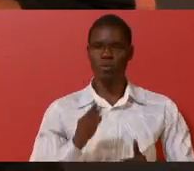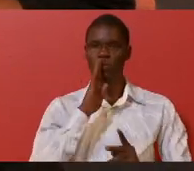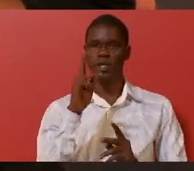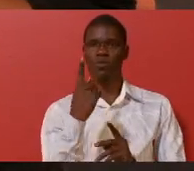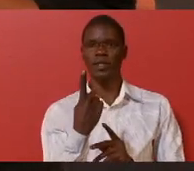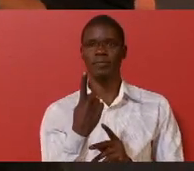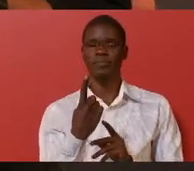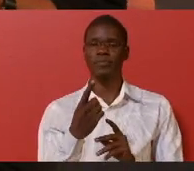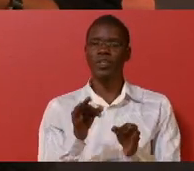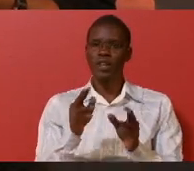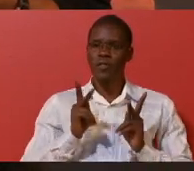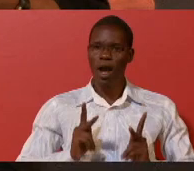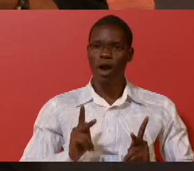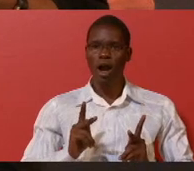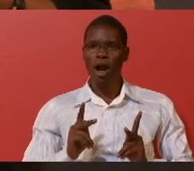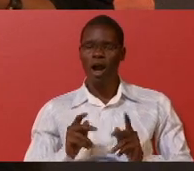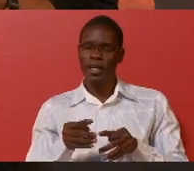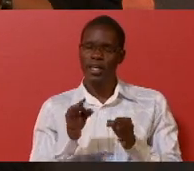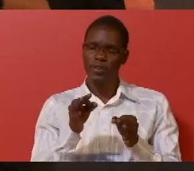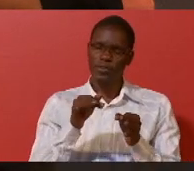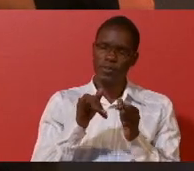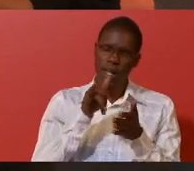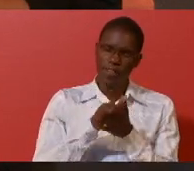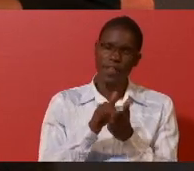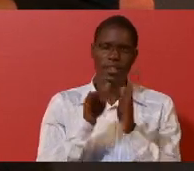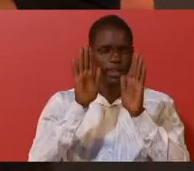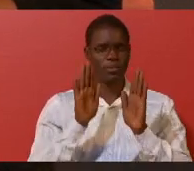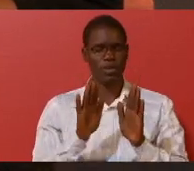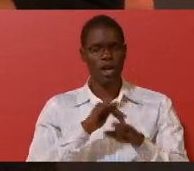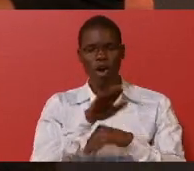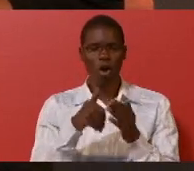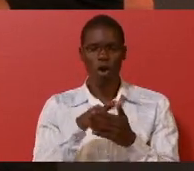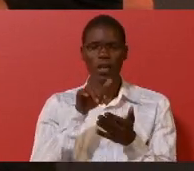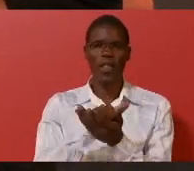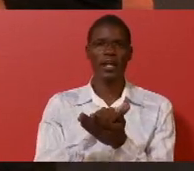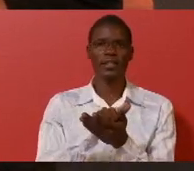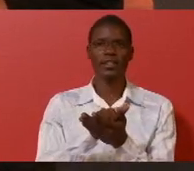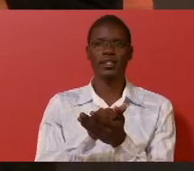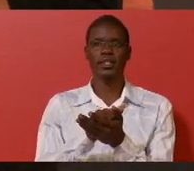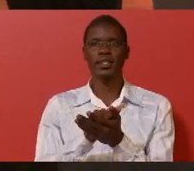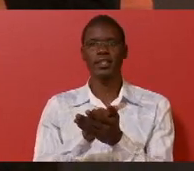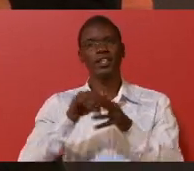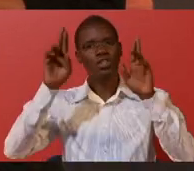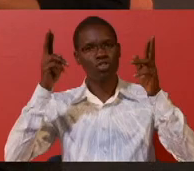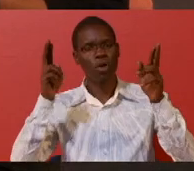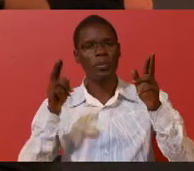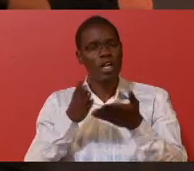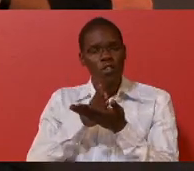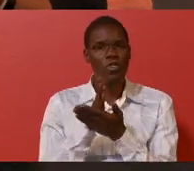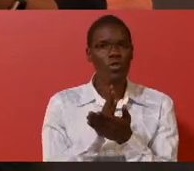one. What's so amazing about that whole concept is